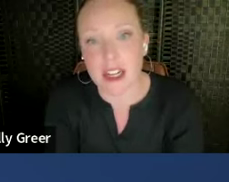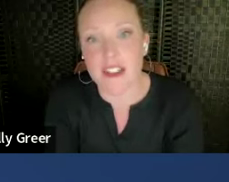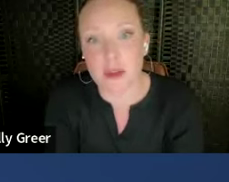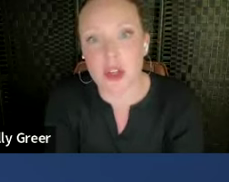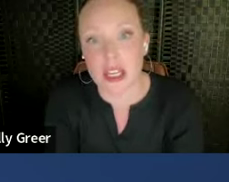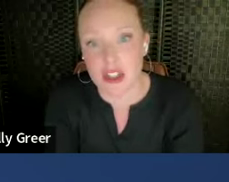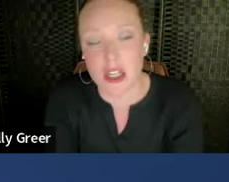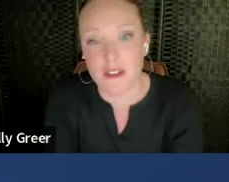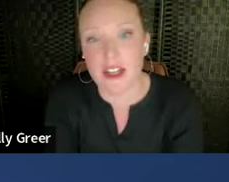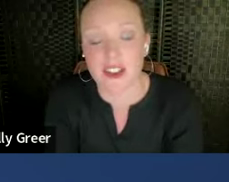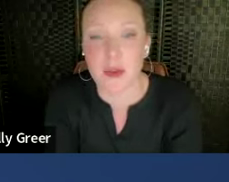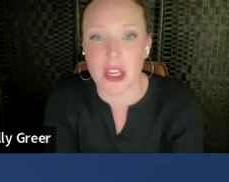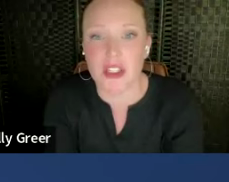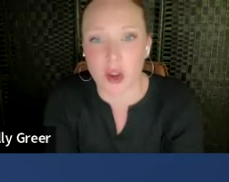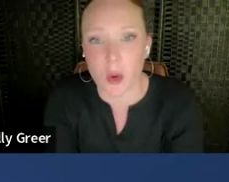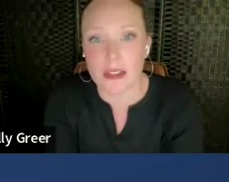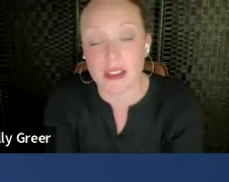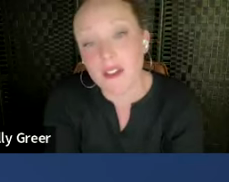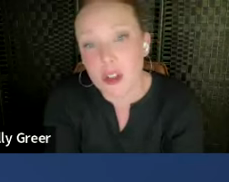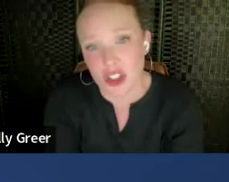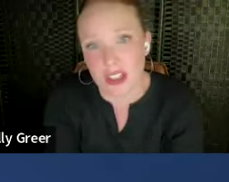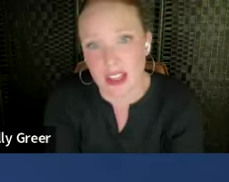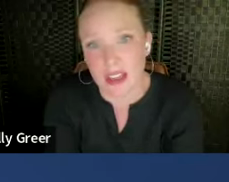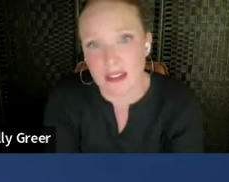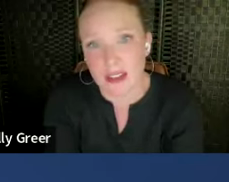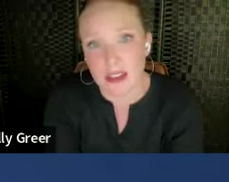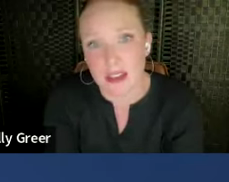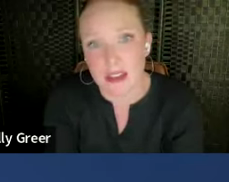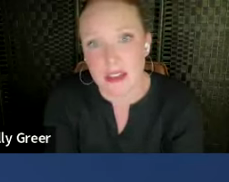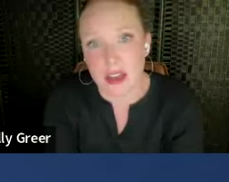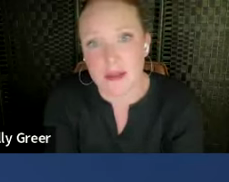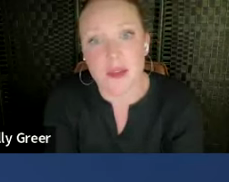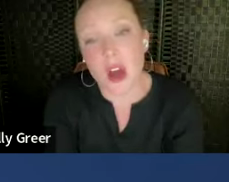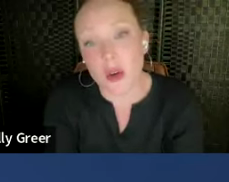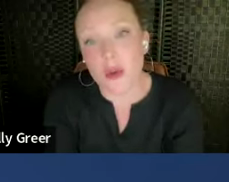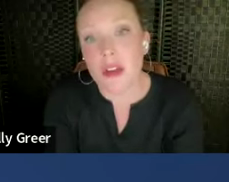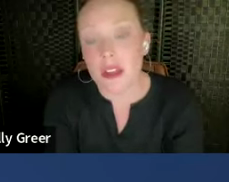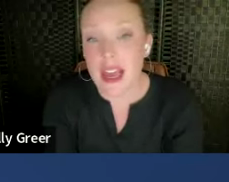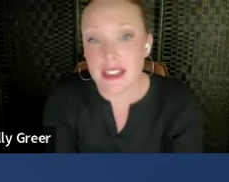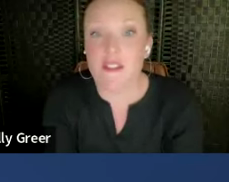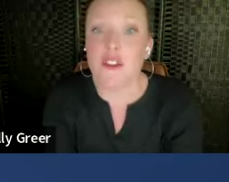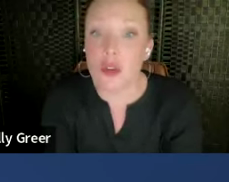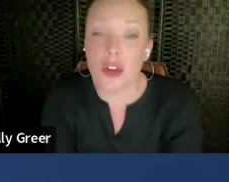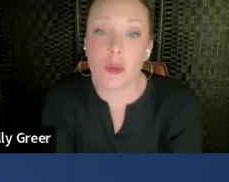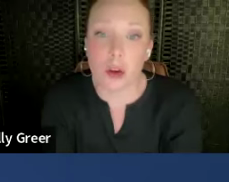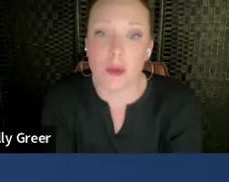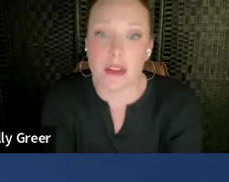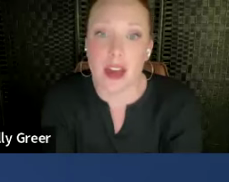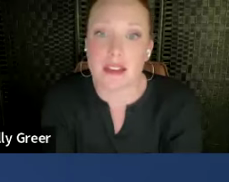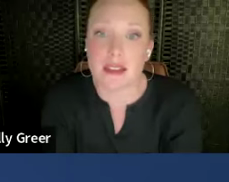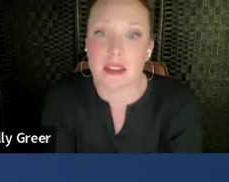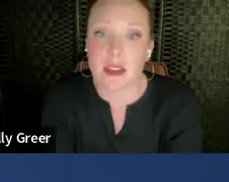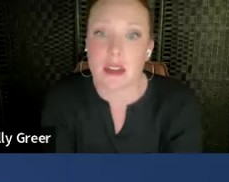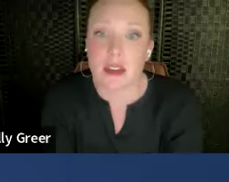behalf for effective communication requests, unfortunately. So yes, if you could